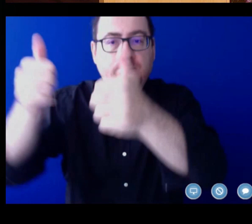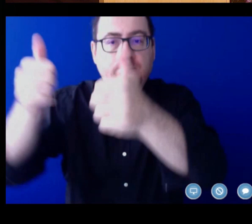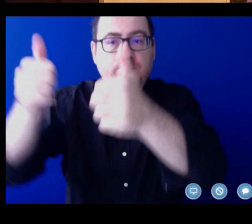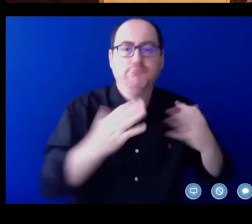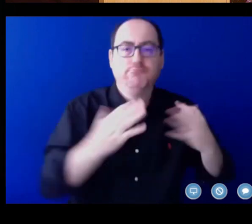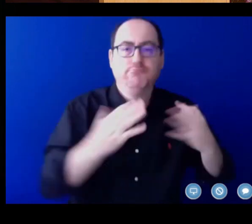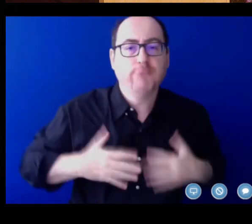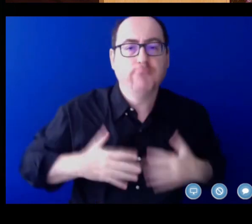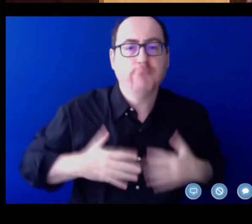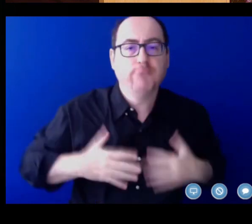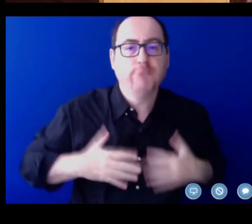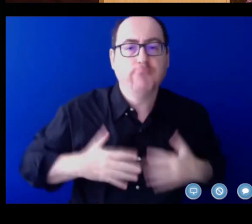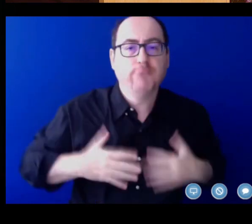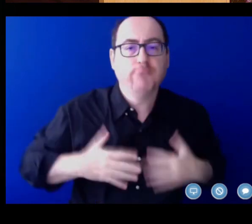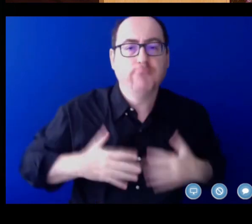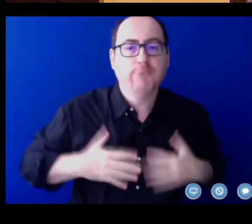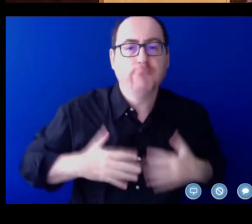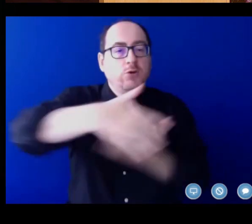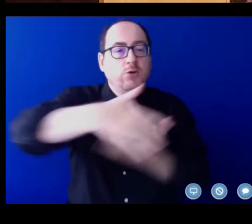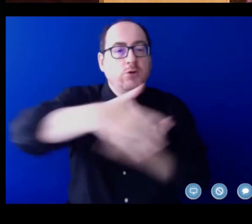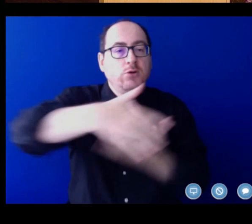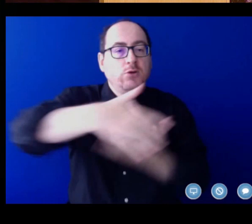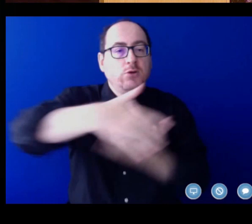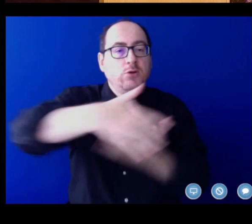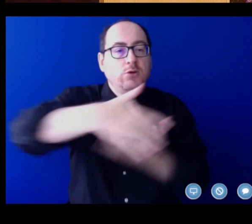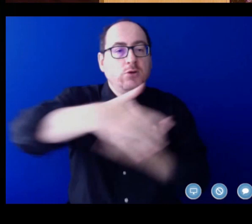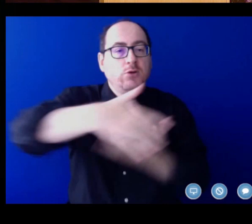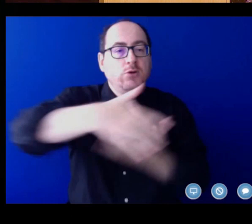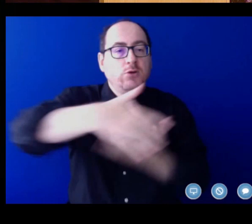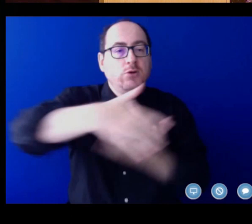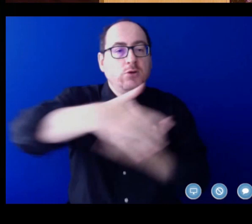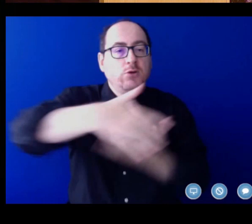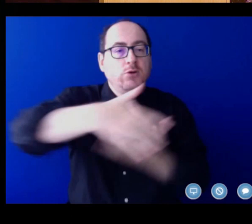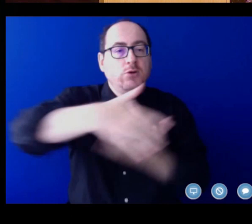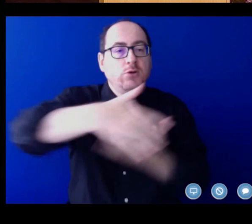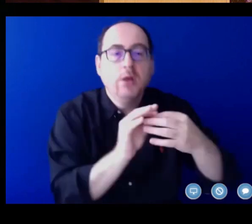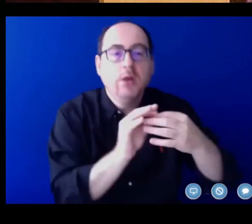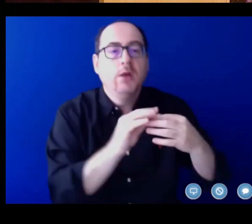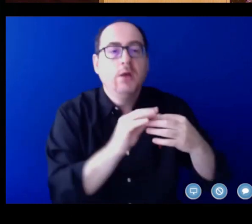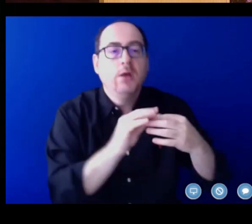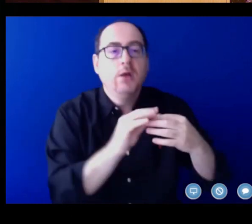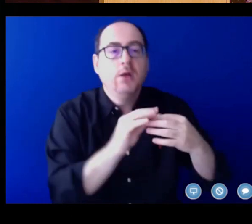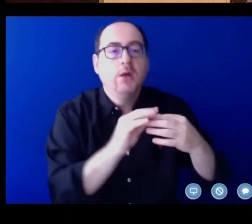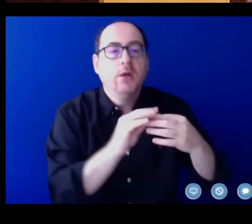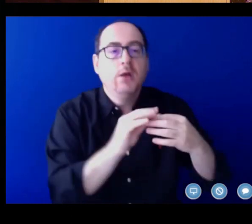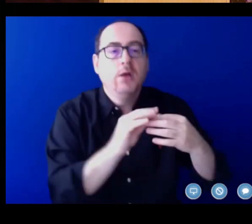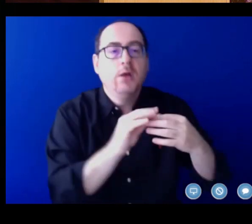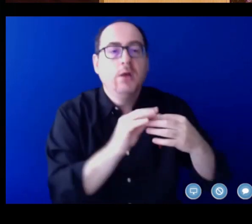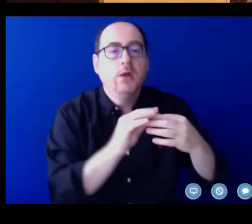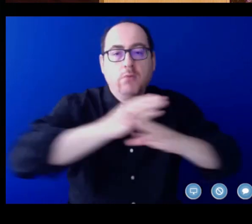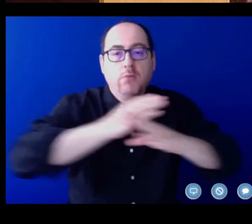need to support people's belonging and sense of wellbeing. At an interpersonal level we need to support their opportunities for